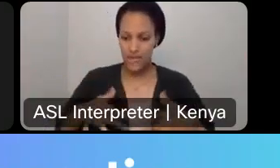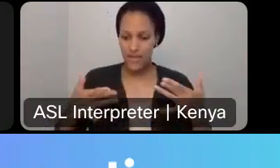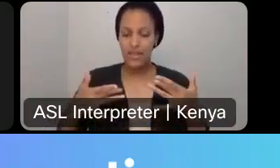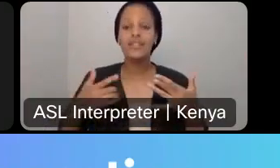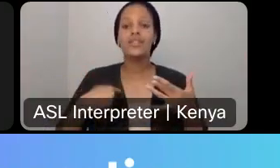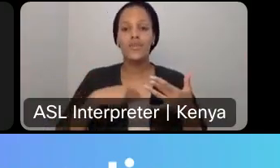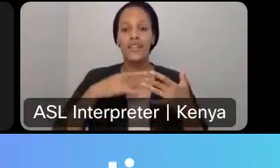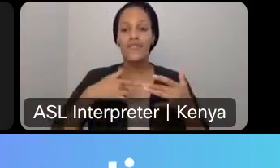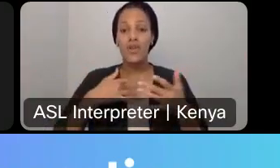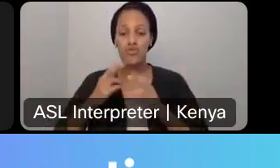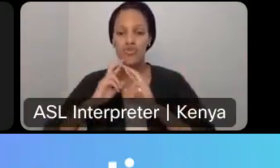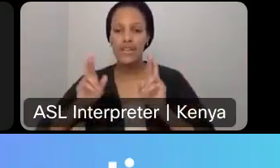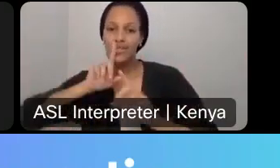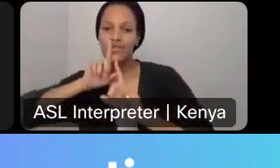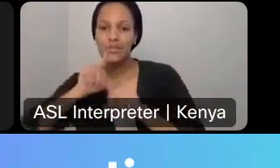during a stressful event.